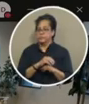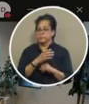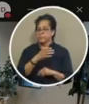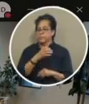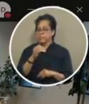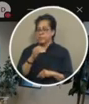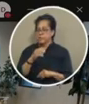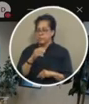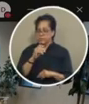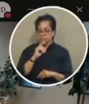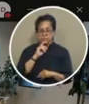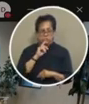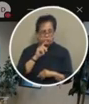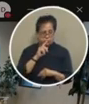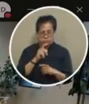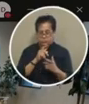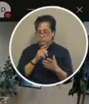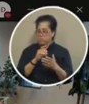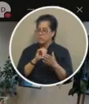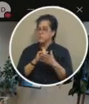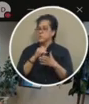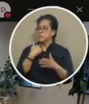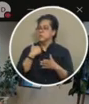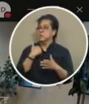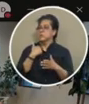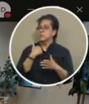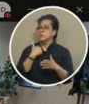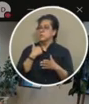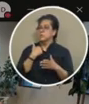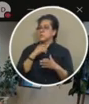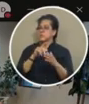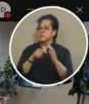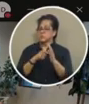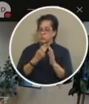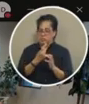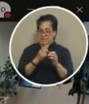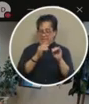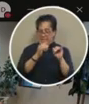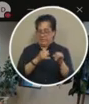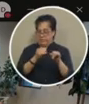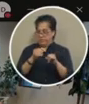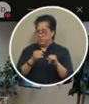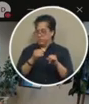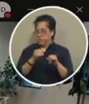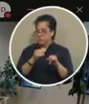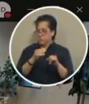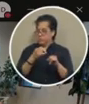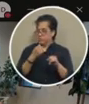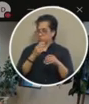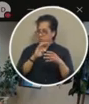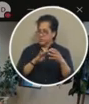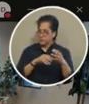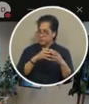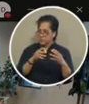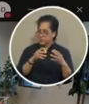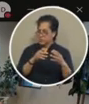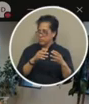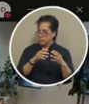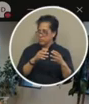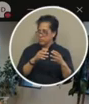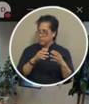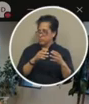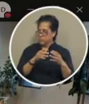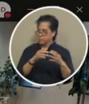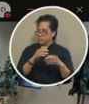circumvent the process that are in place, but this one individual that had court schedule now, this